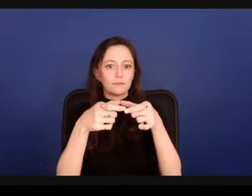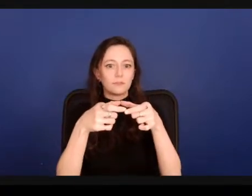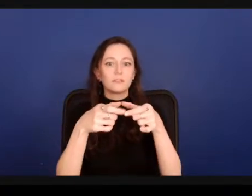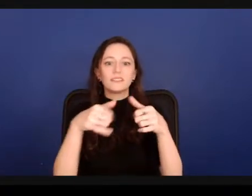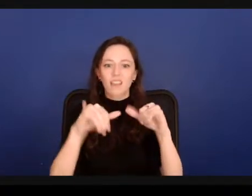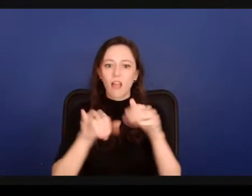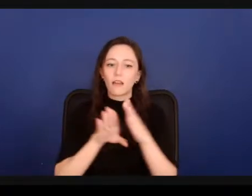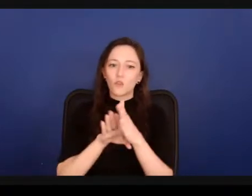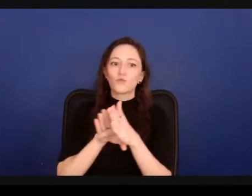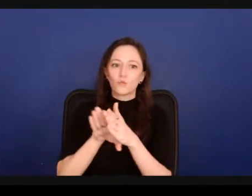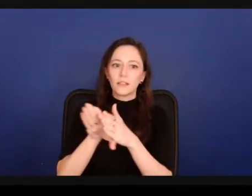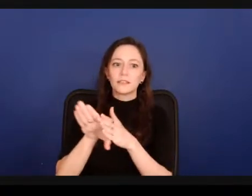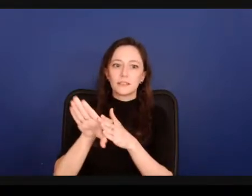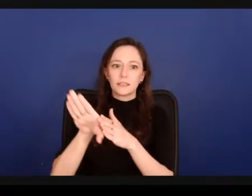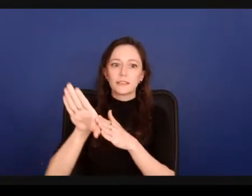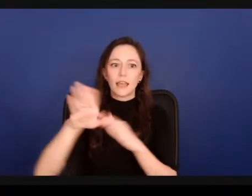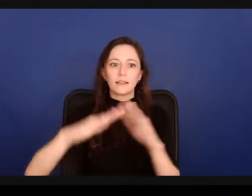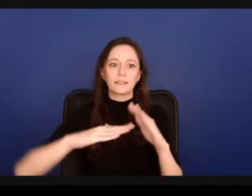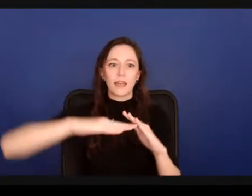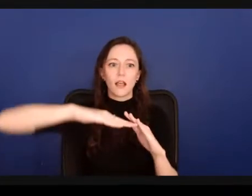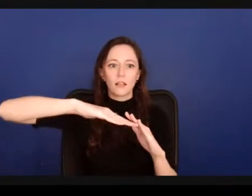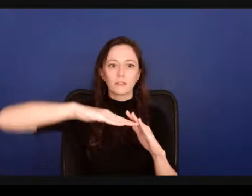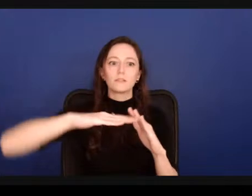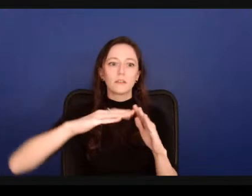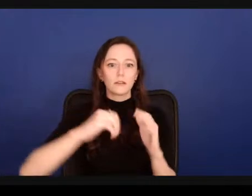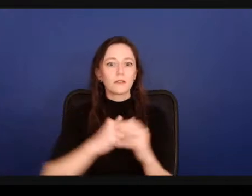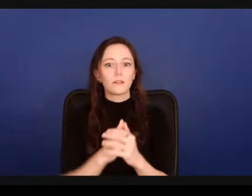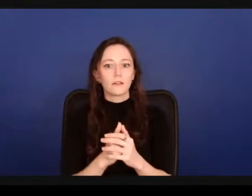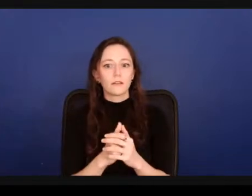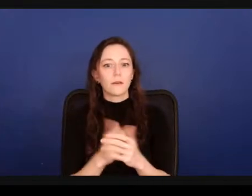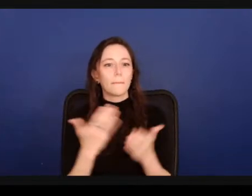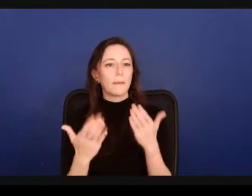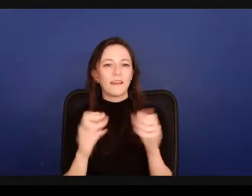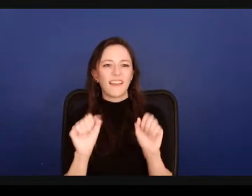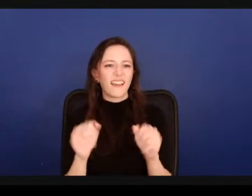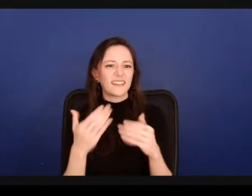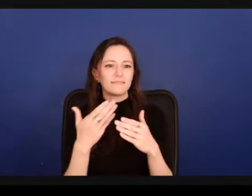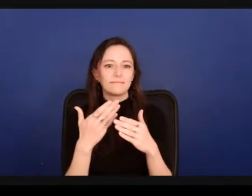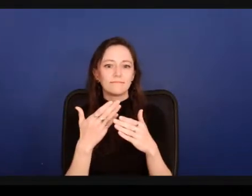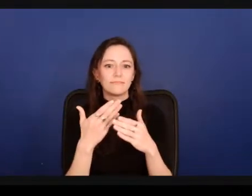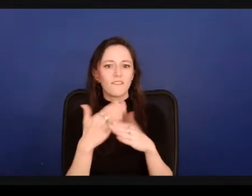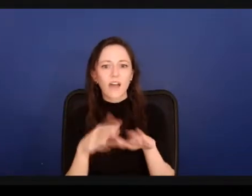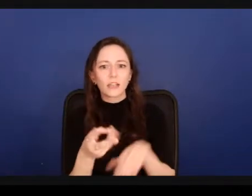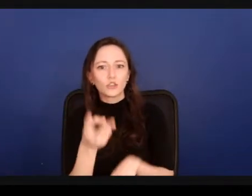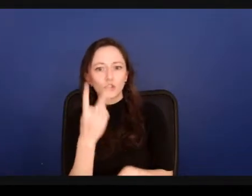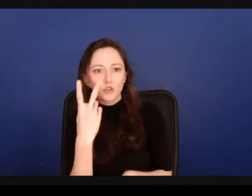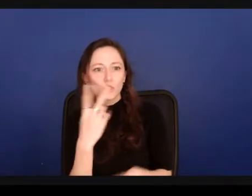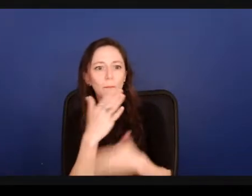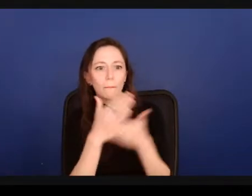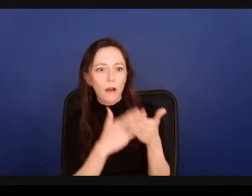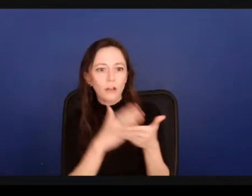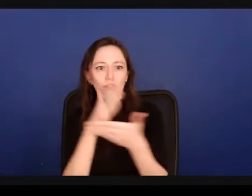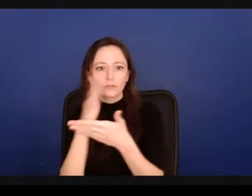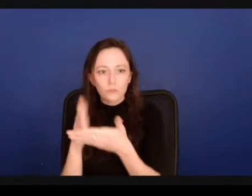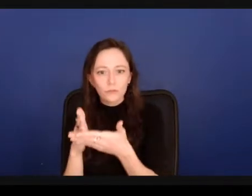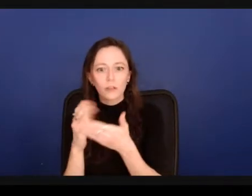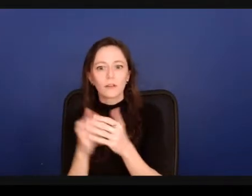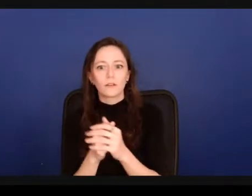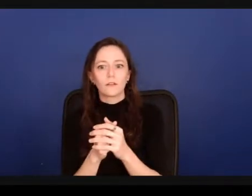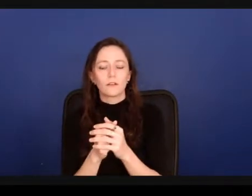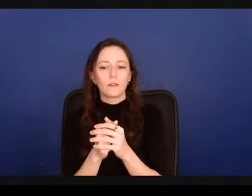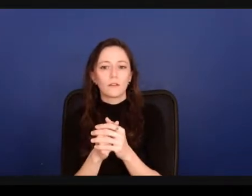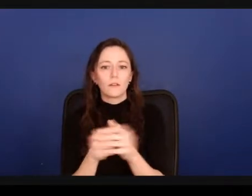could divide it into 2 stages if you wanted to, like that. And clearly the deflation-inflation cycle, superimposing